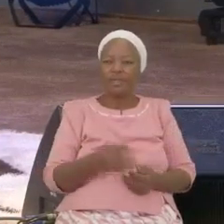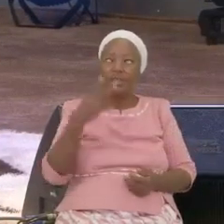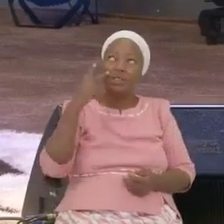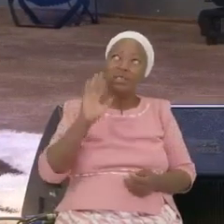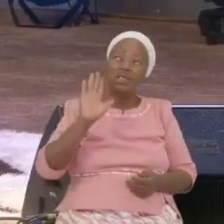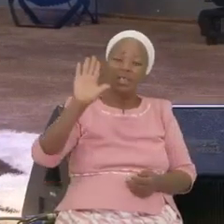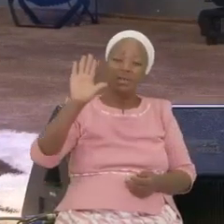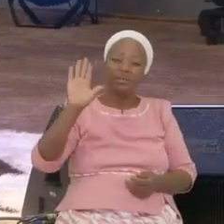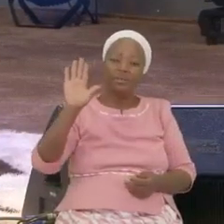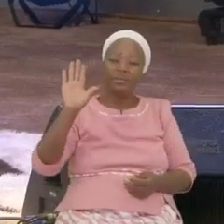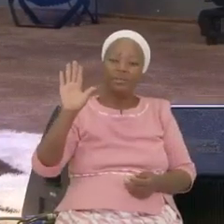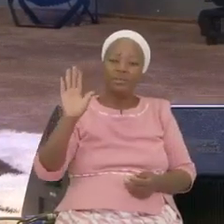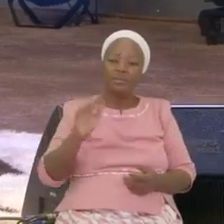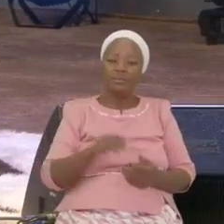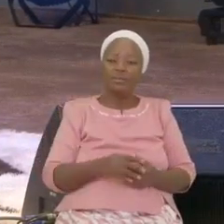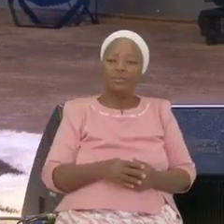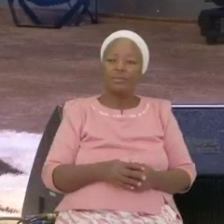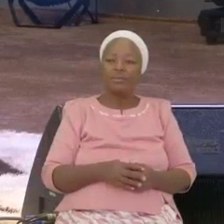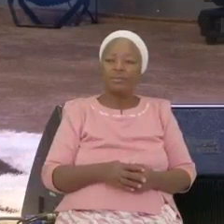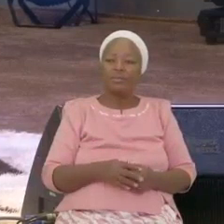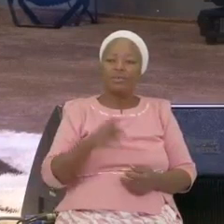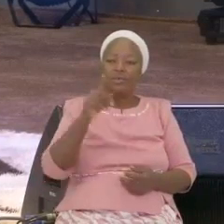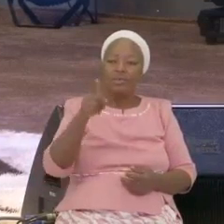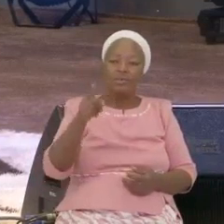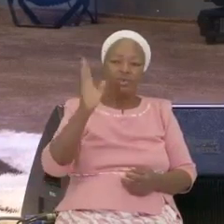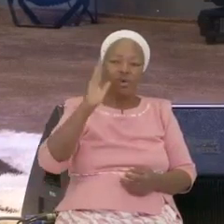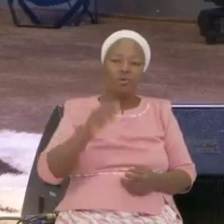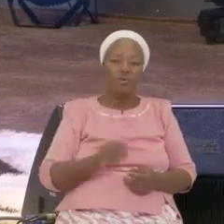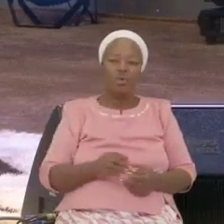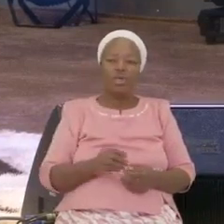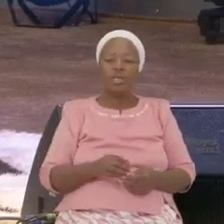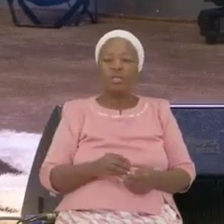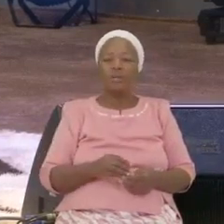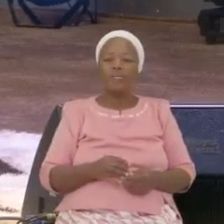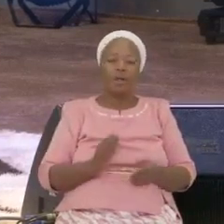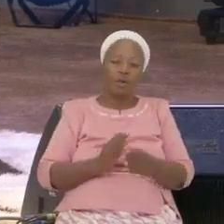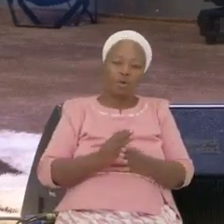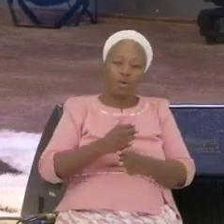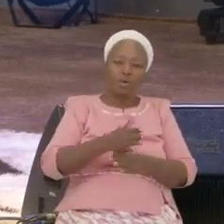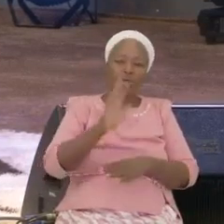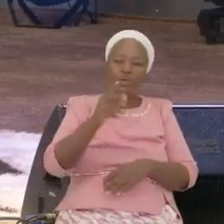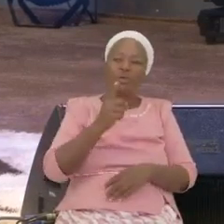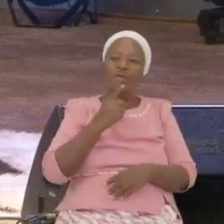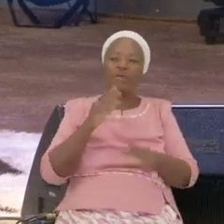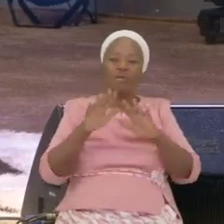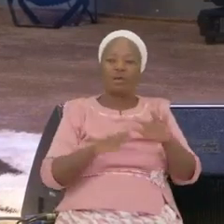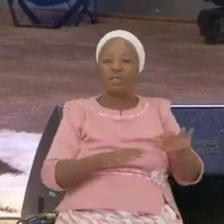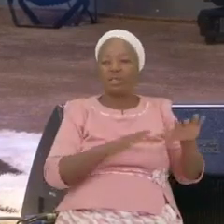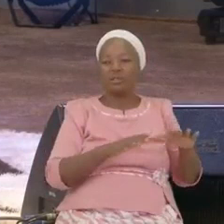See him. You will cross your Red Sea.